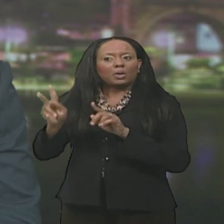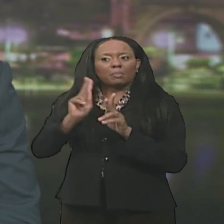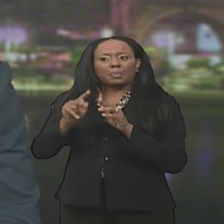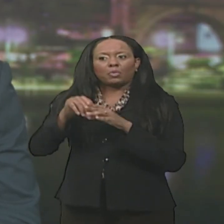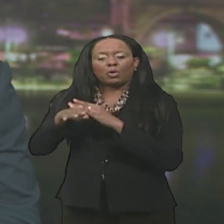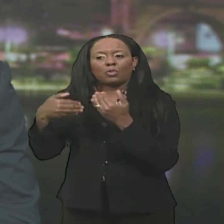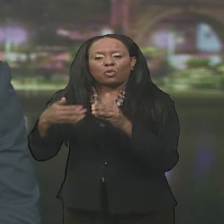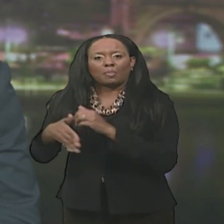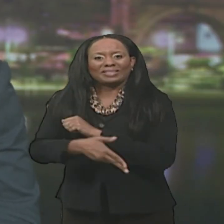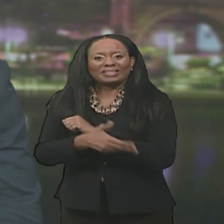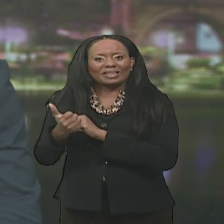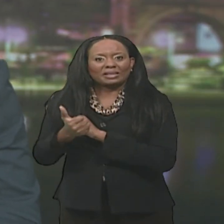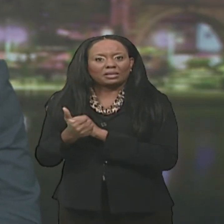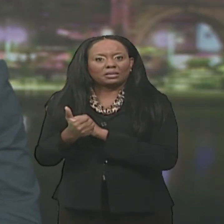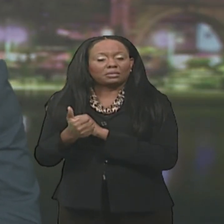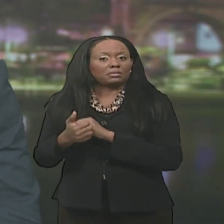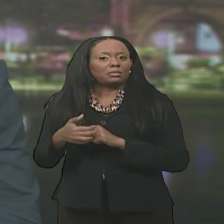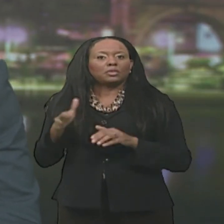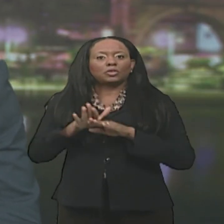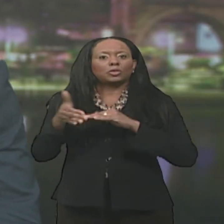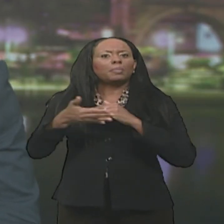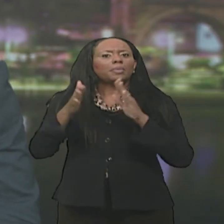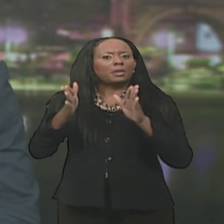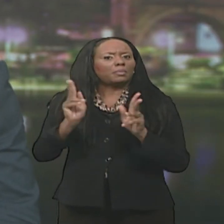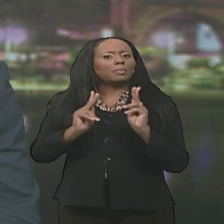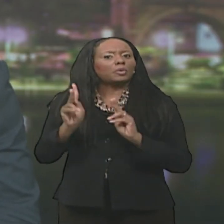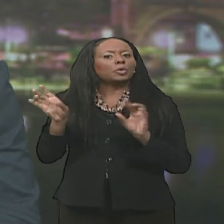being committed by Jamaicans. More from TVJ.